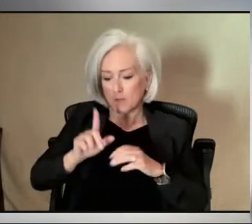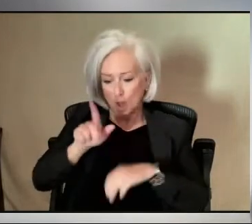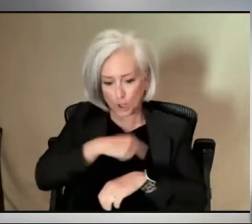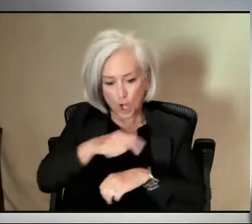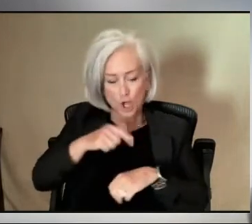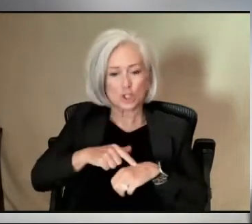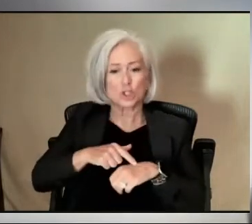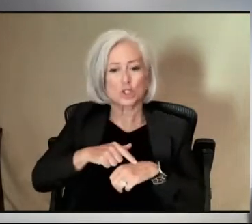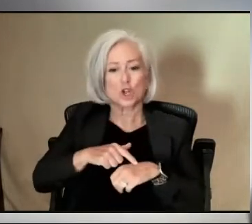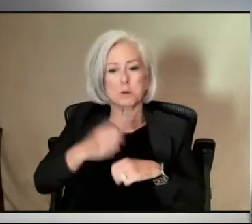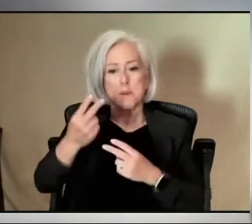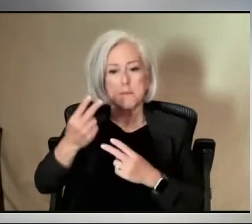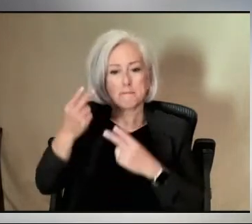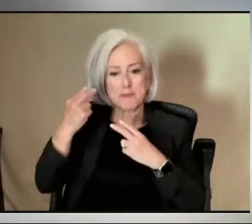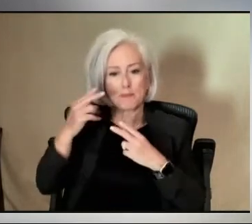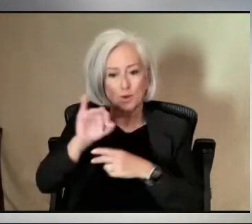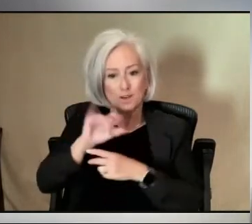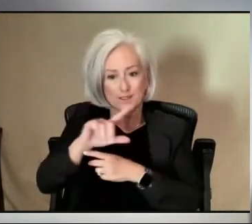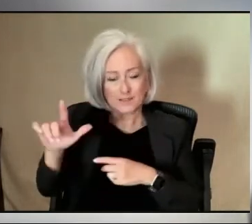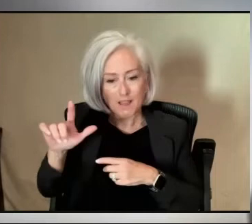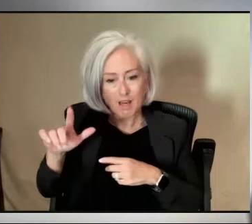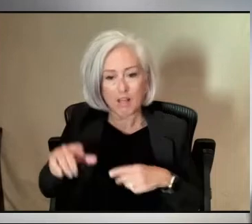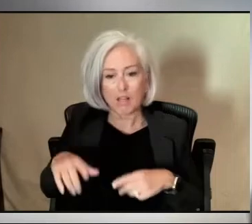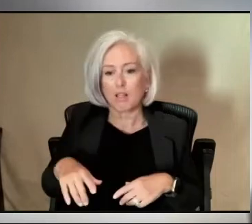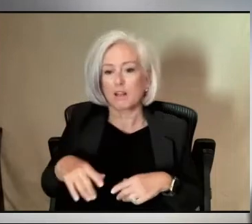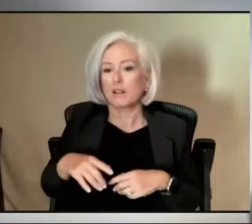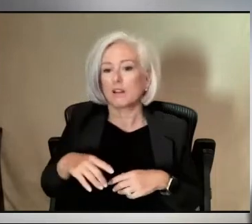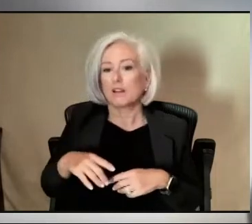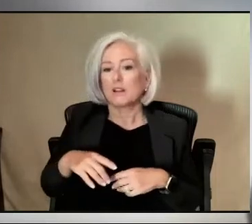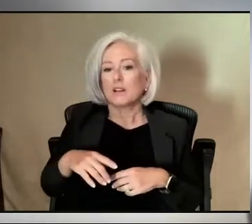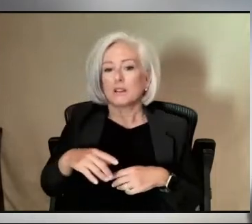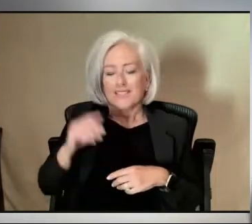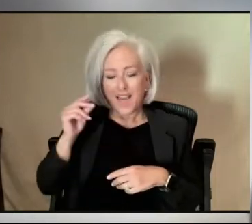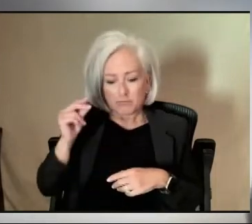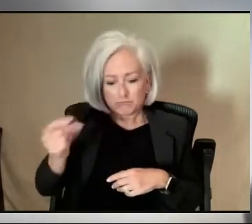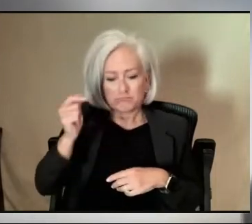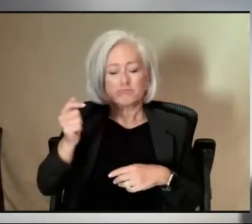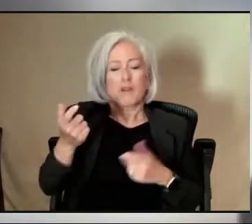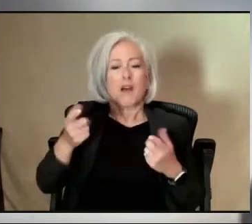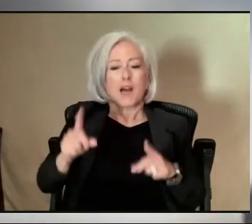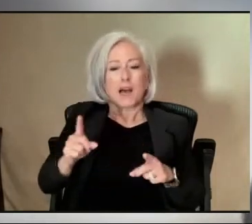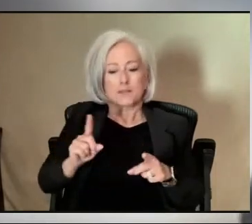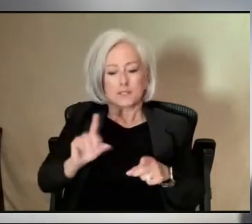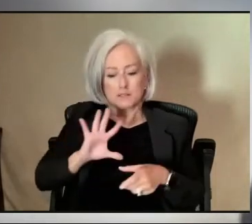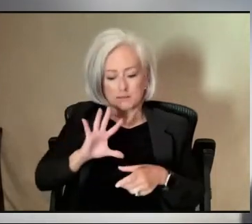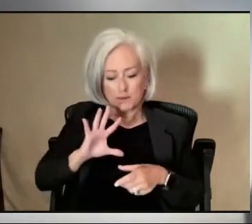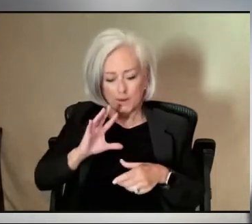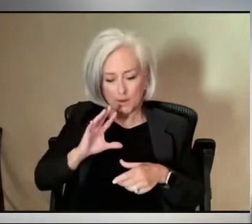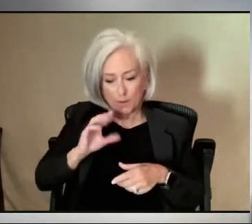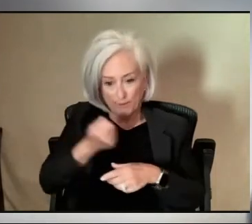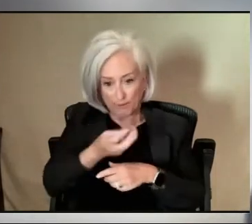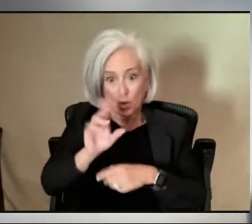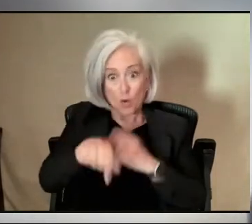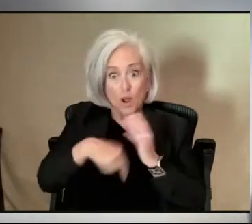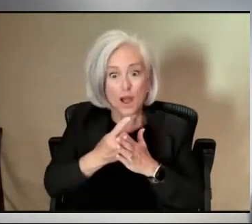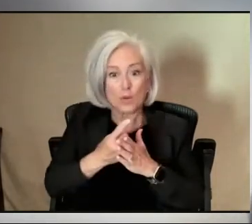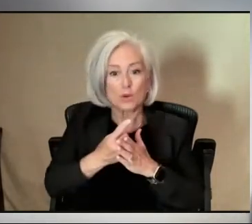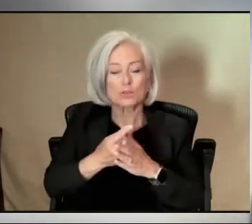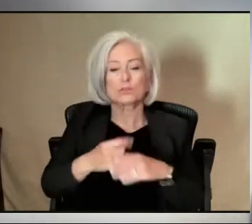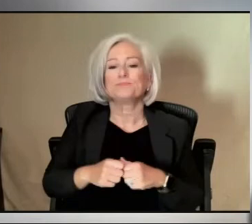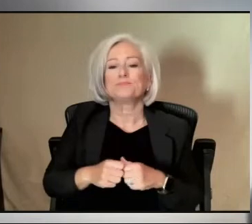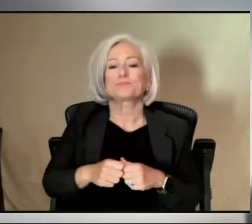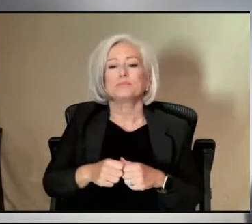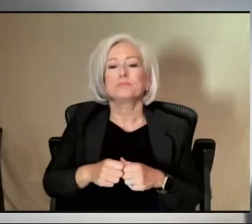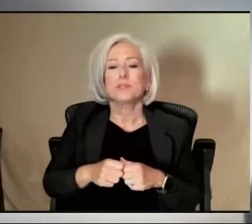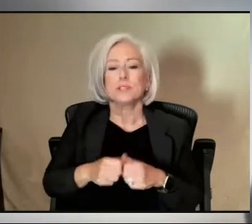innate immune response that happens within hours. So a broad set of immune responses